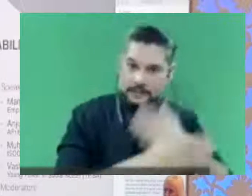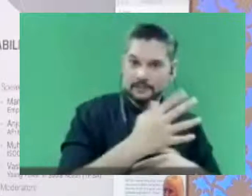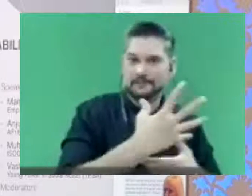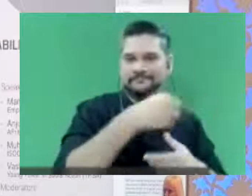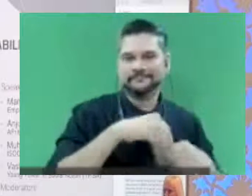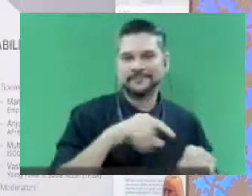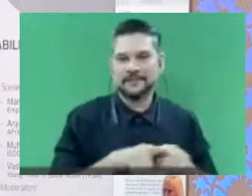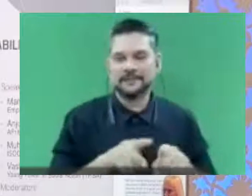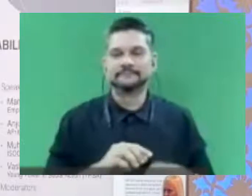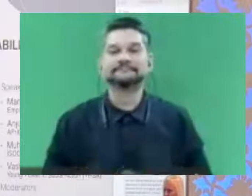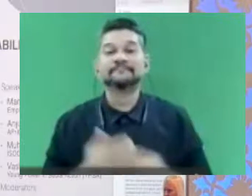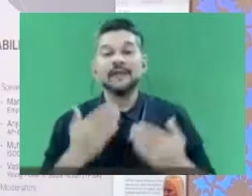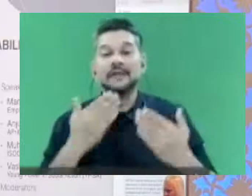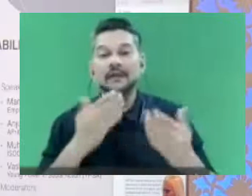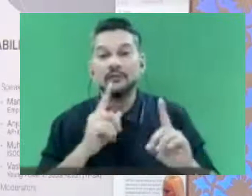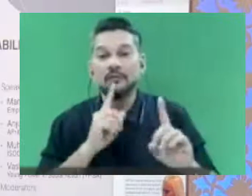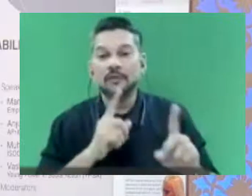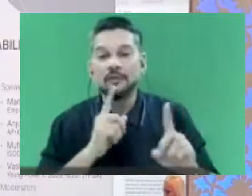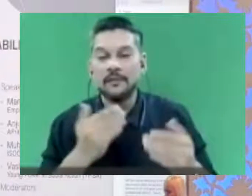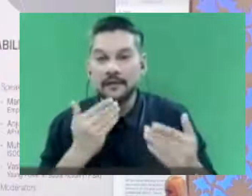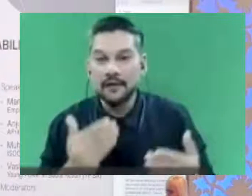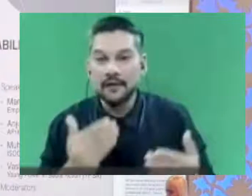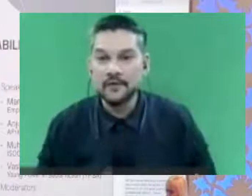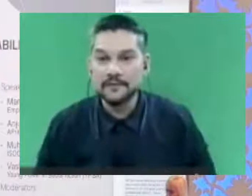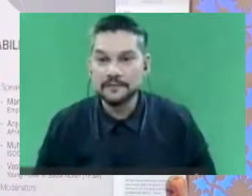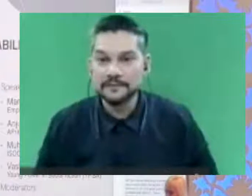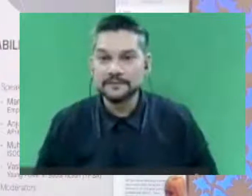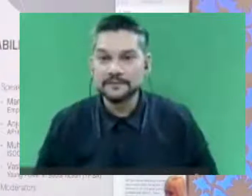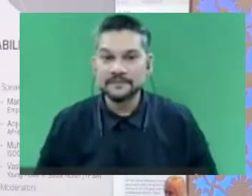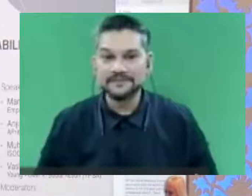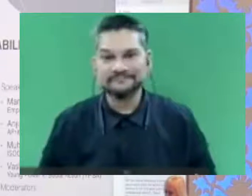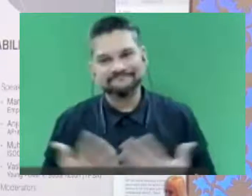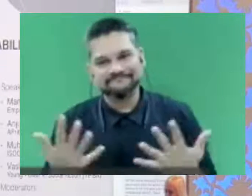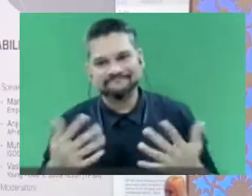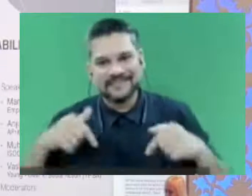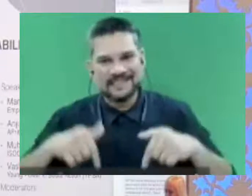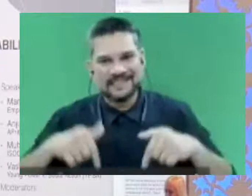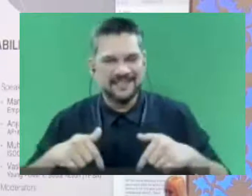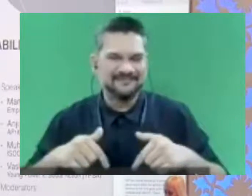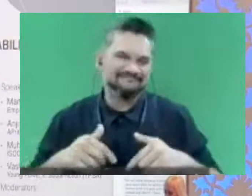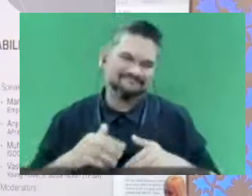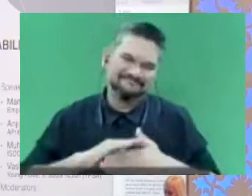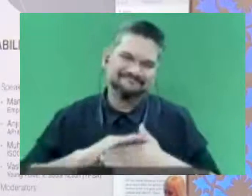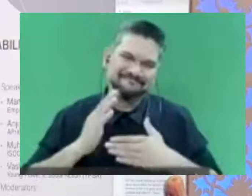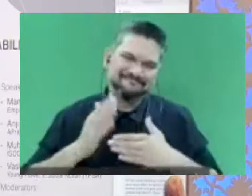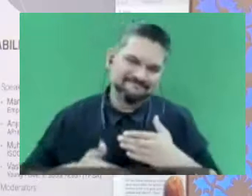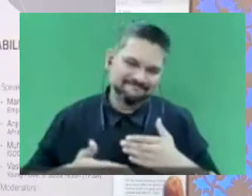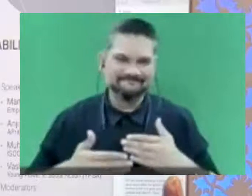you for those comments. Swaran, we really need to close. Okay.